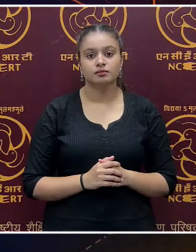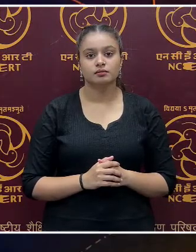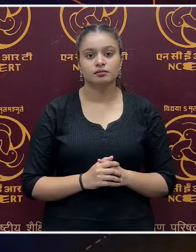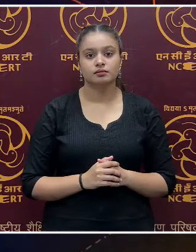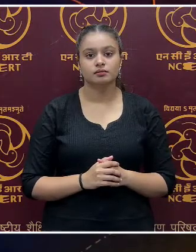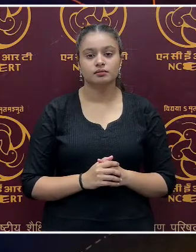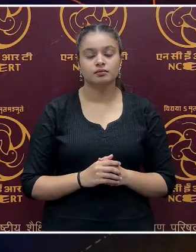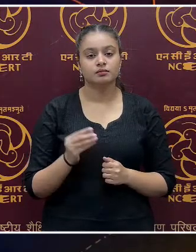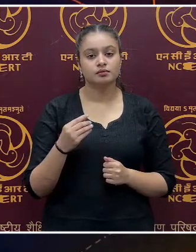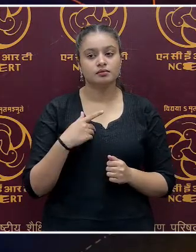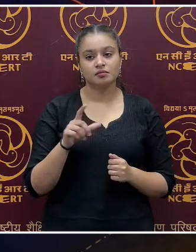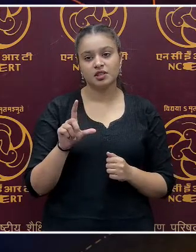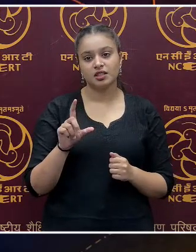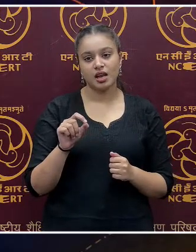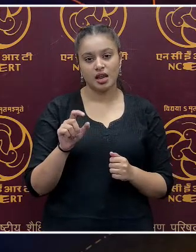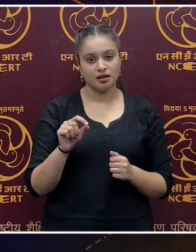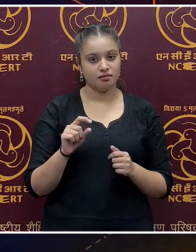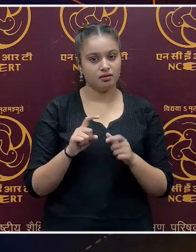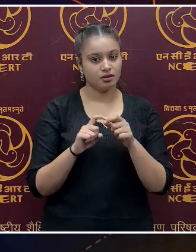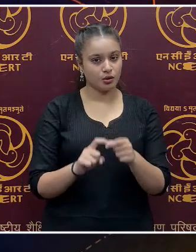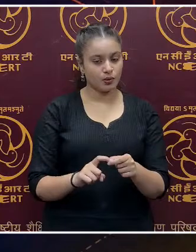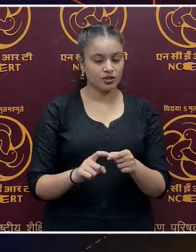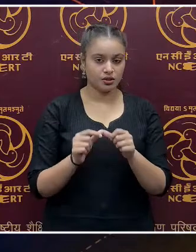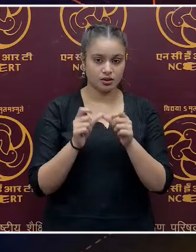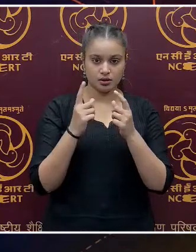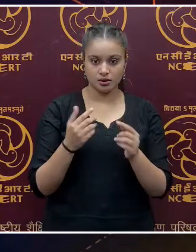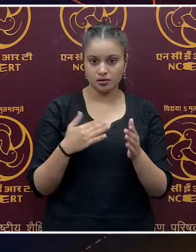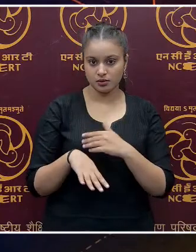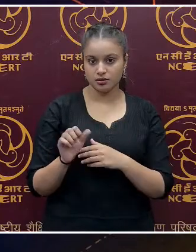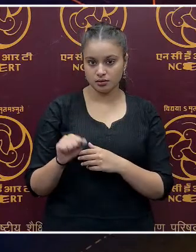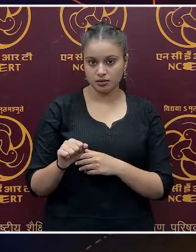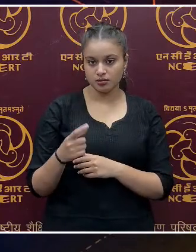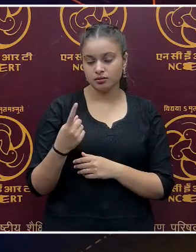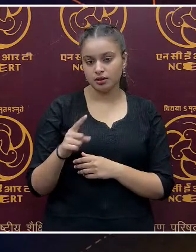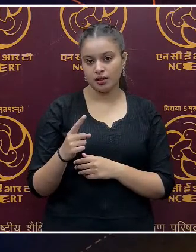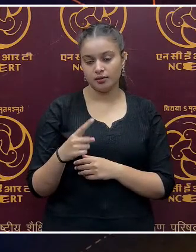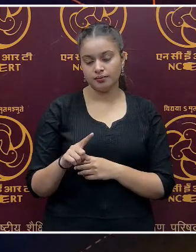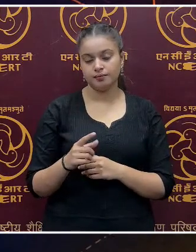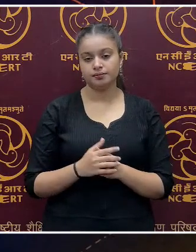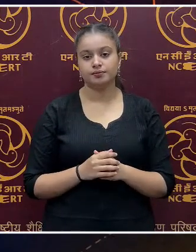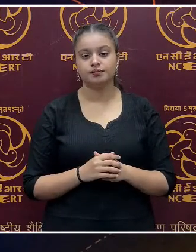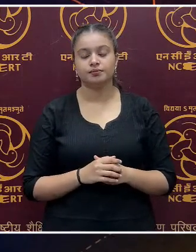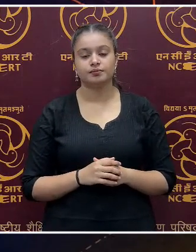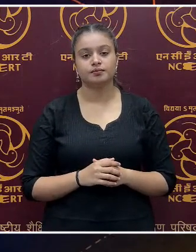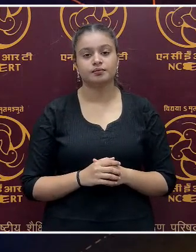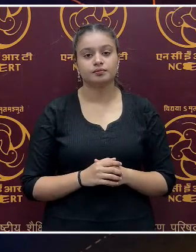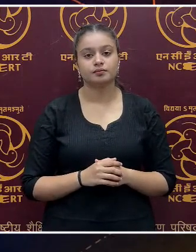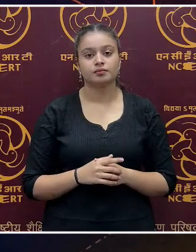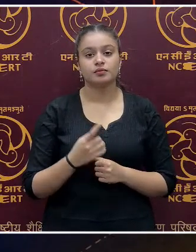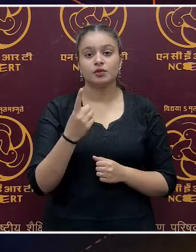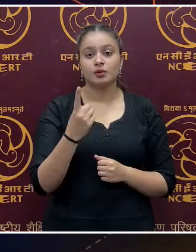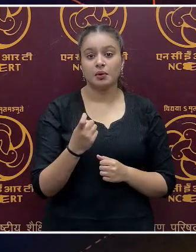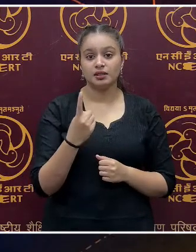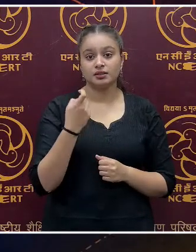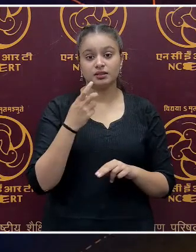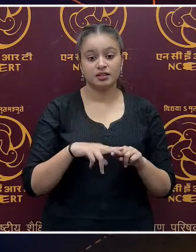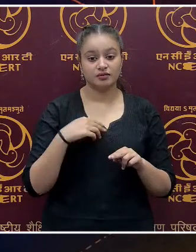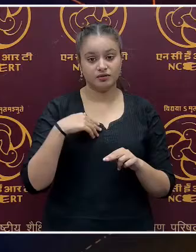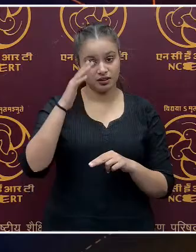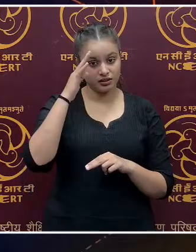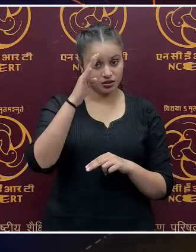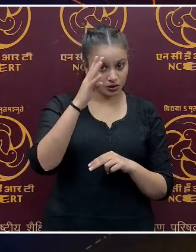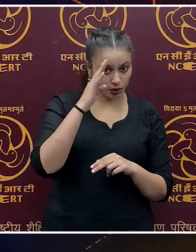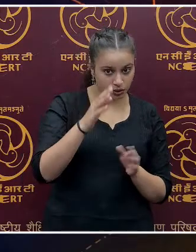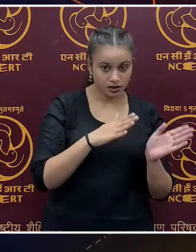Usually there are 10 questions in the assessment part, right? Yes. Okay. And once they do the theory and